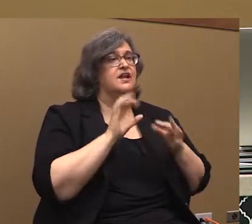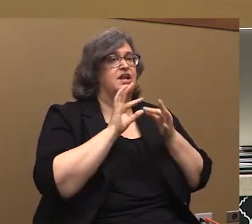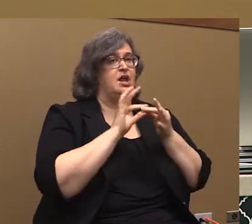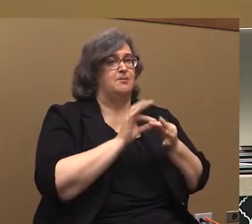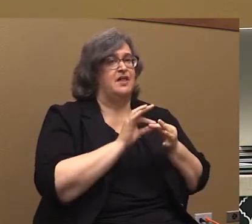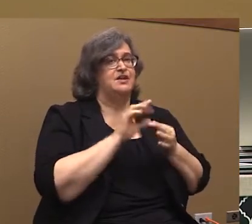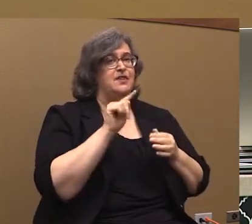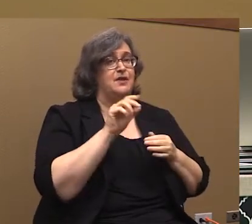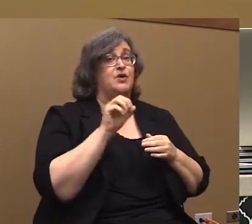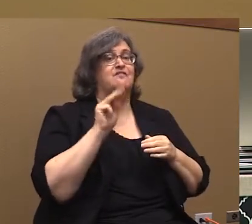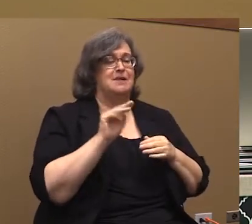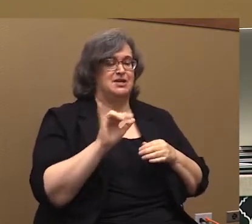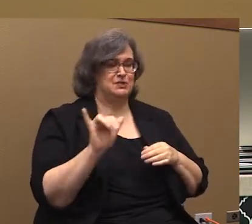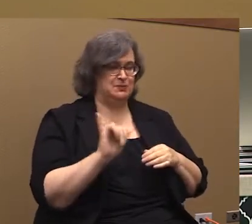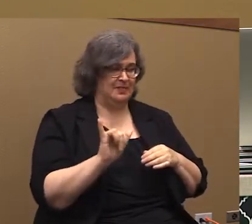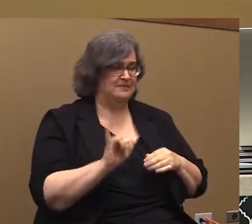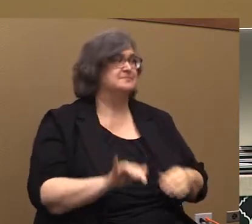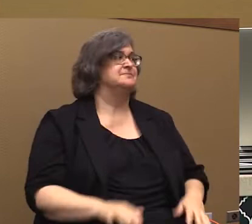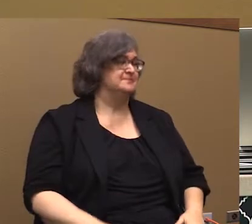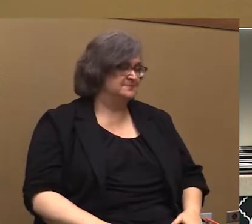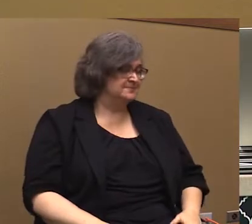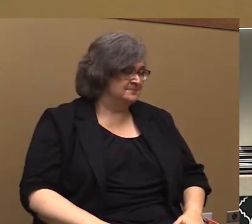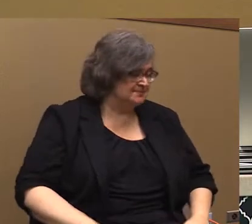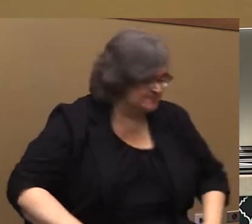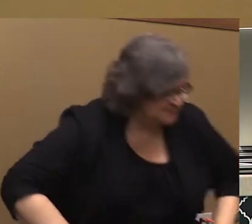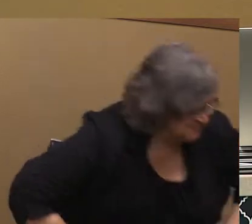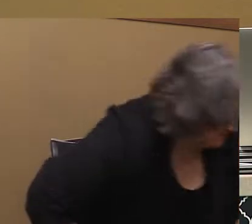that can apply to